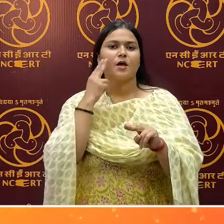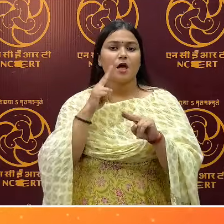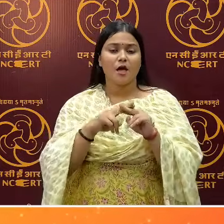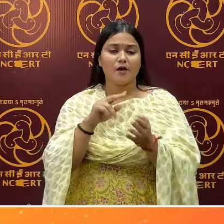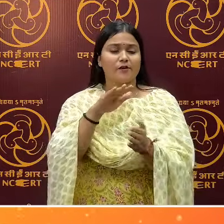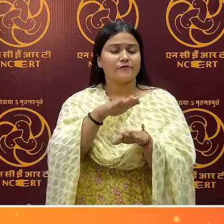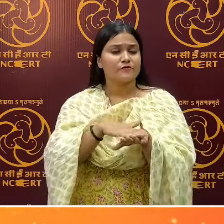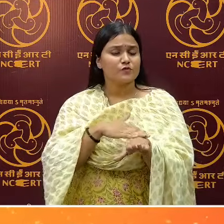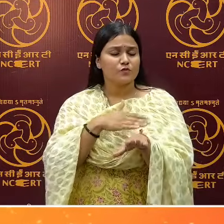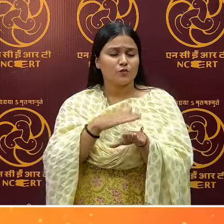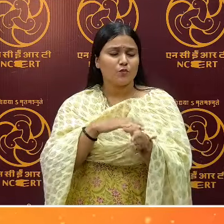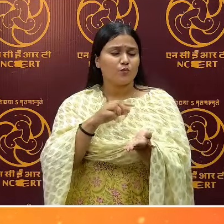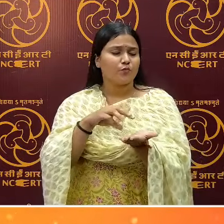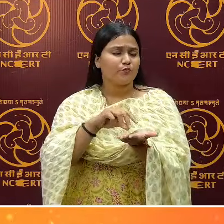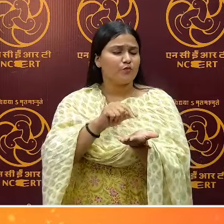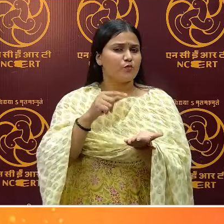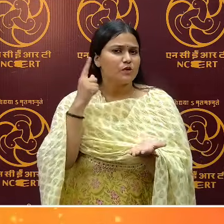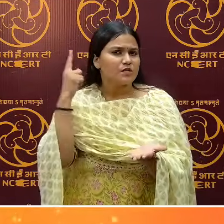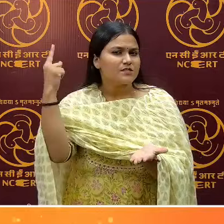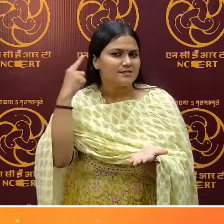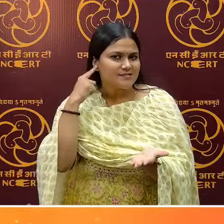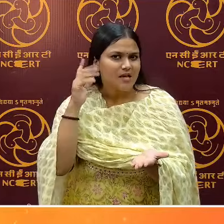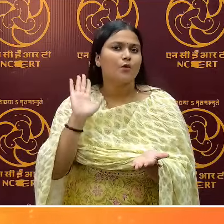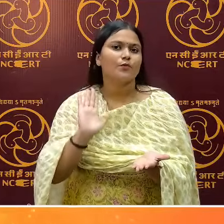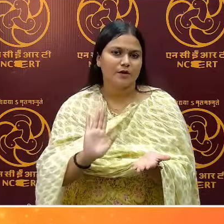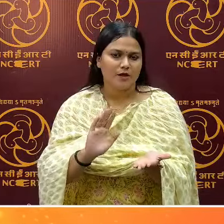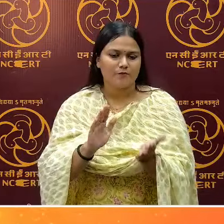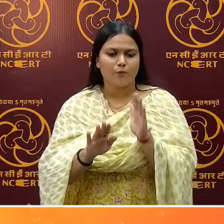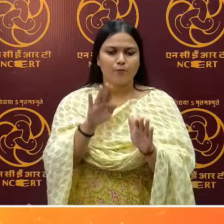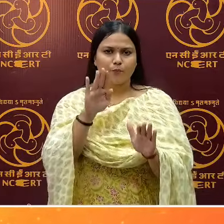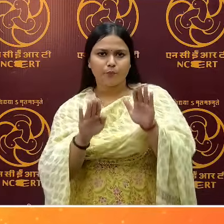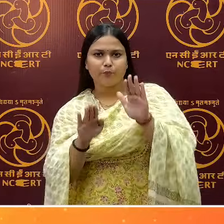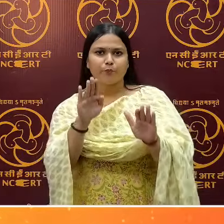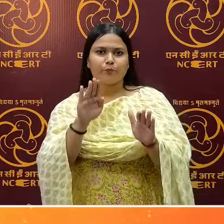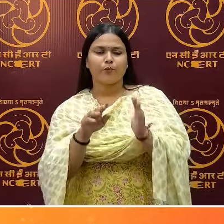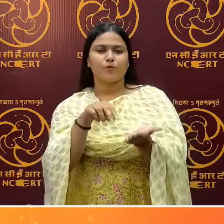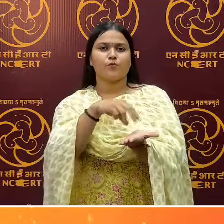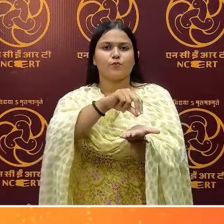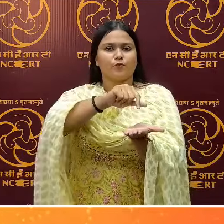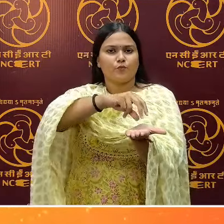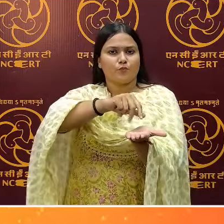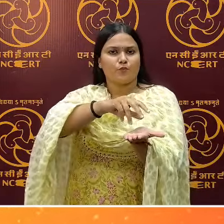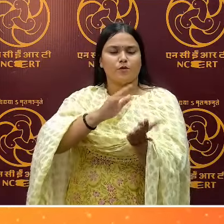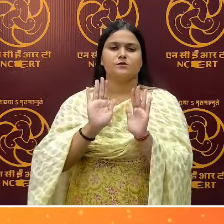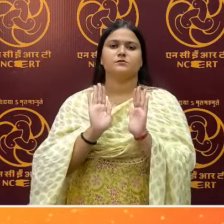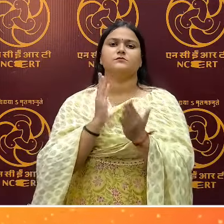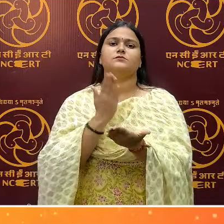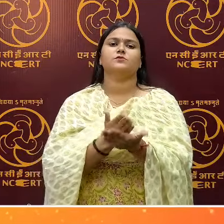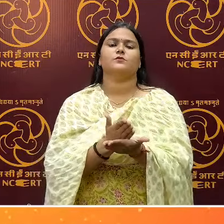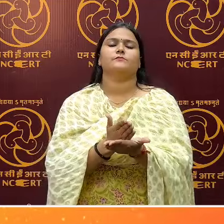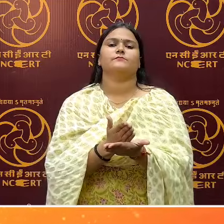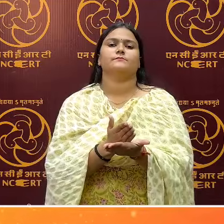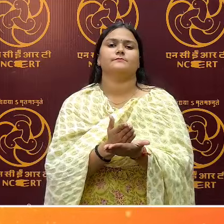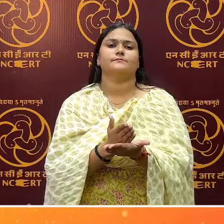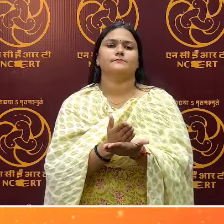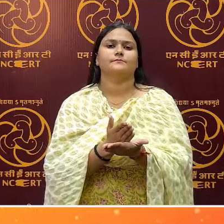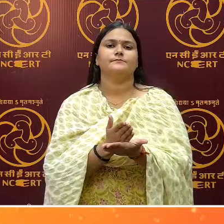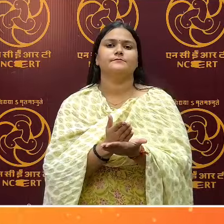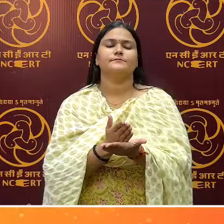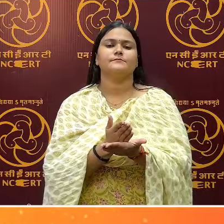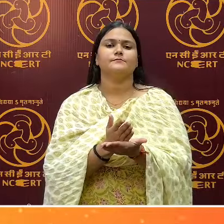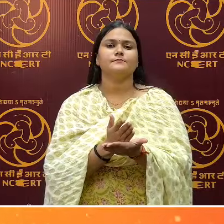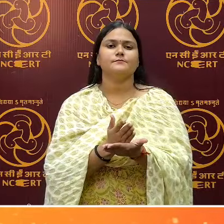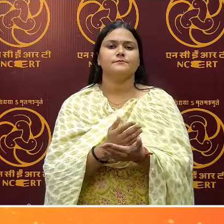When it slows, it starts wobbling, shaking, and the sound increases, and then it stops. Right?